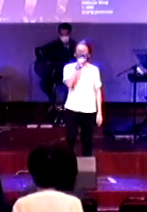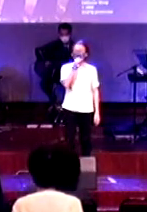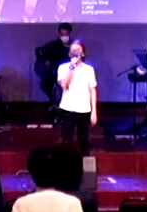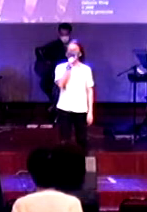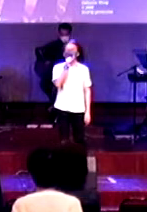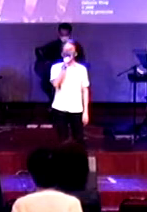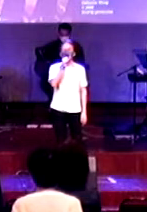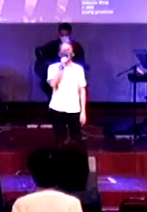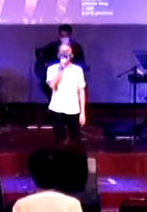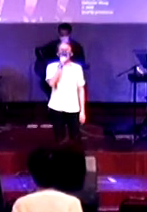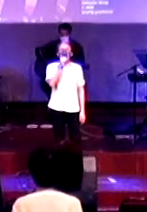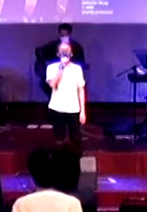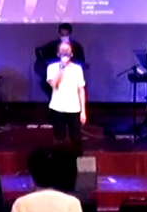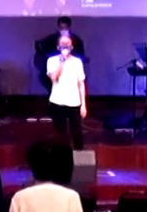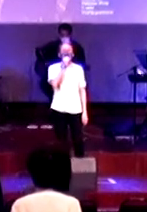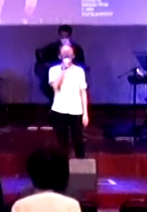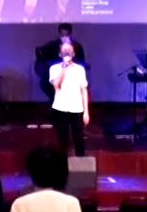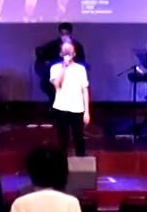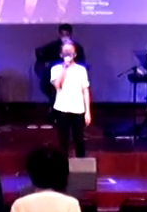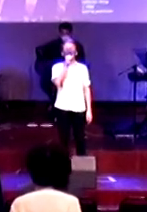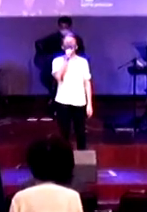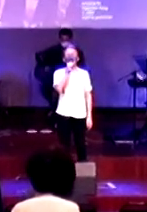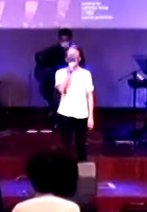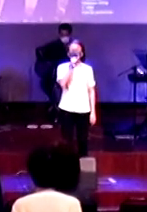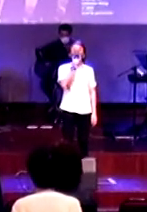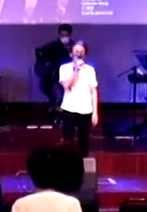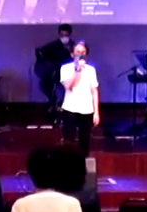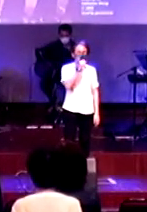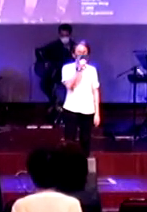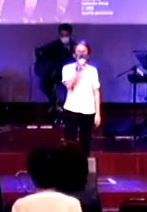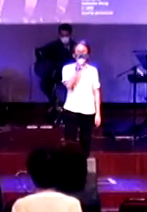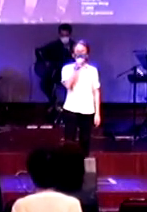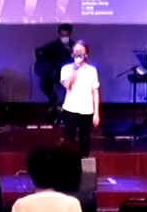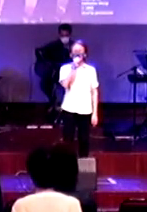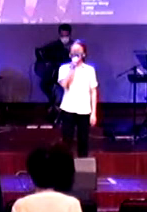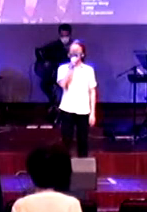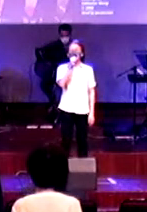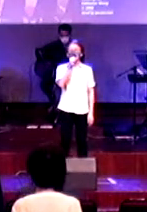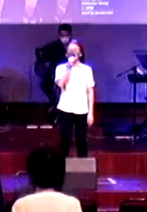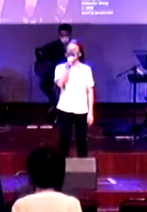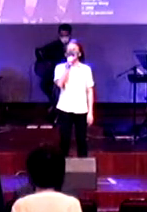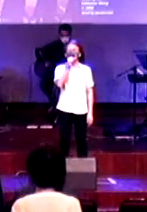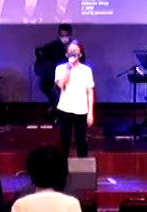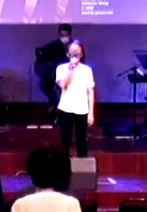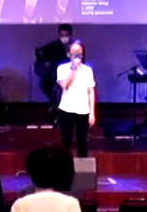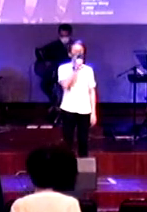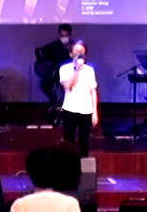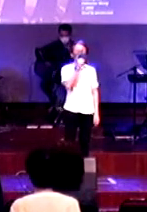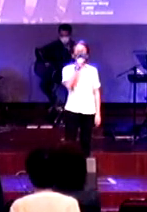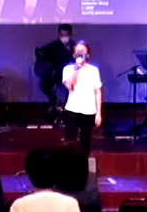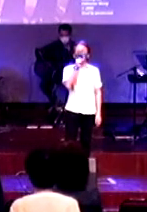never turning back, bringing strongholds to naught. His kingdom advance in the power